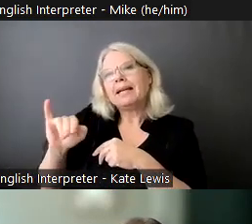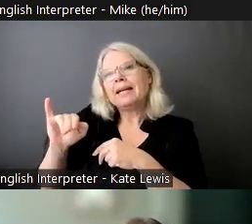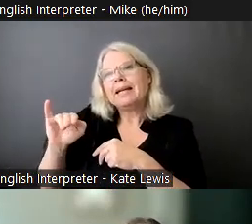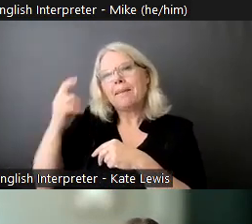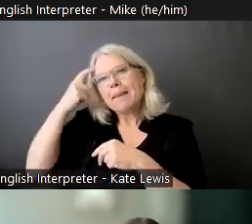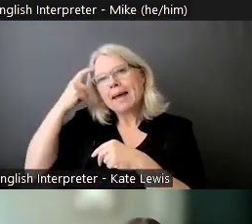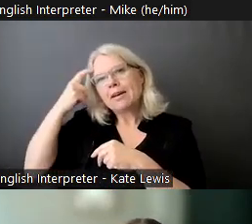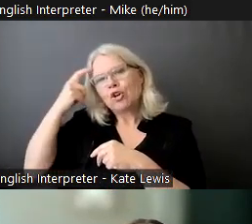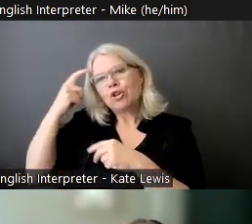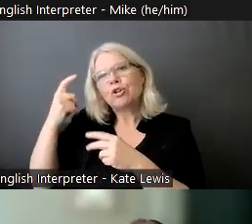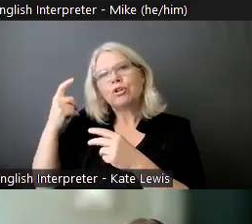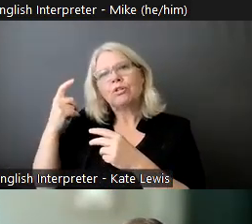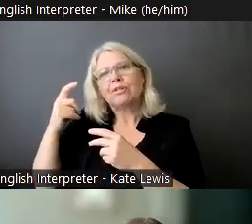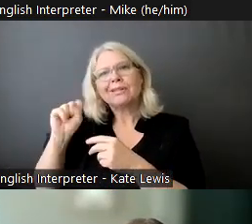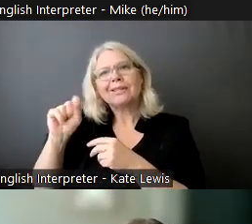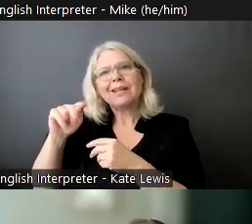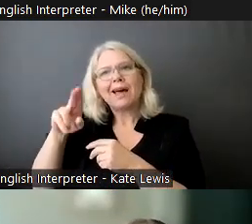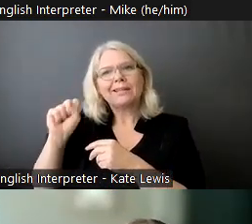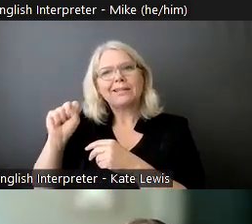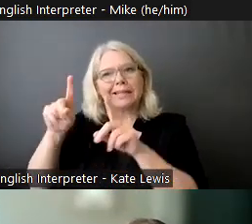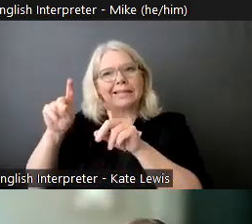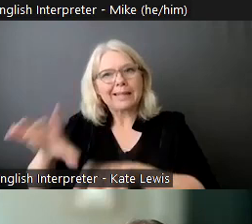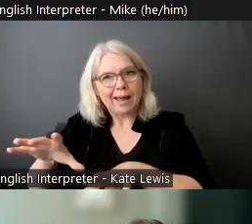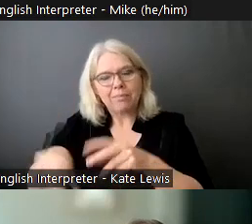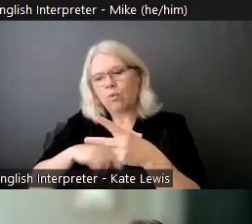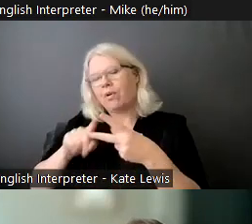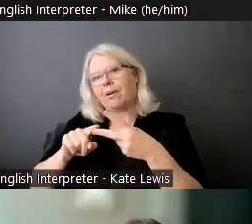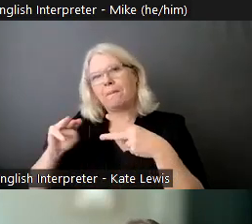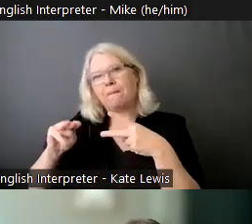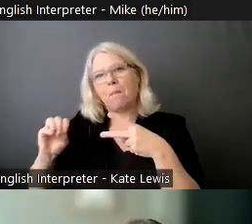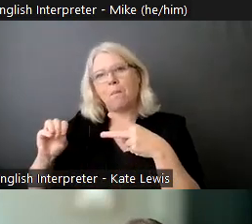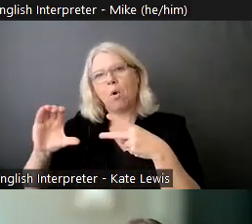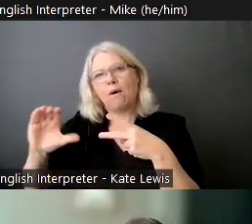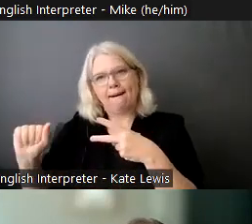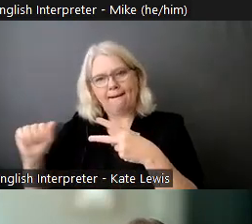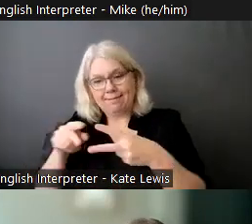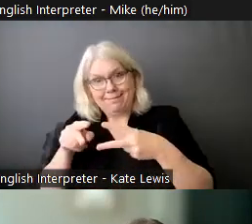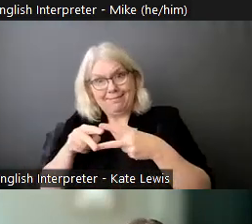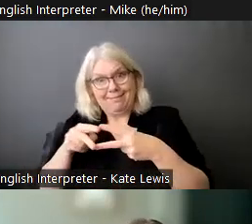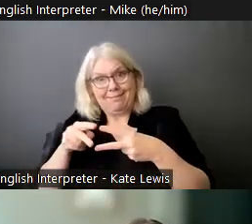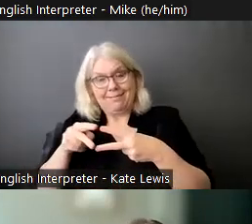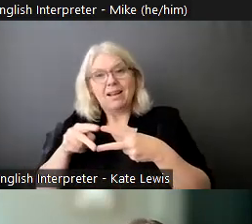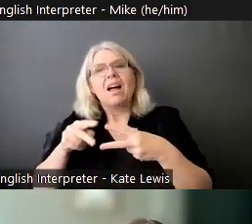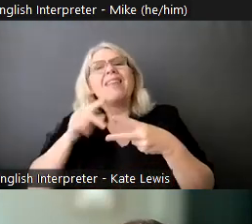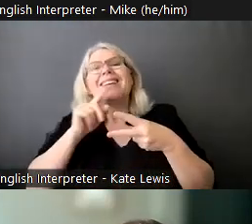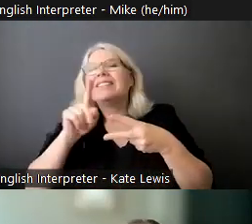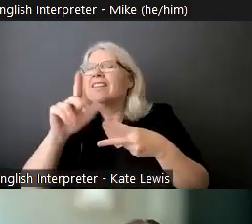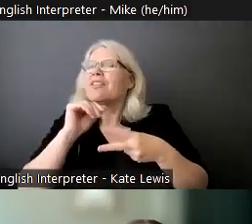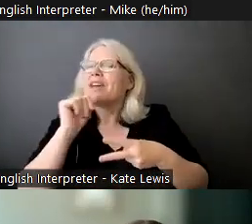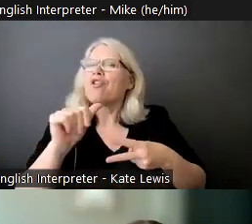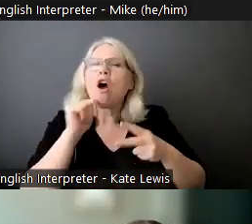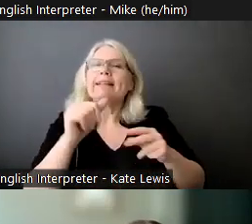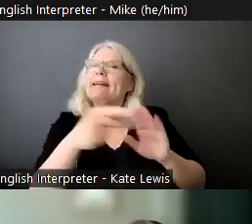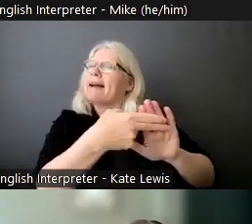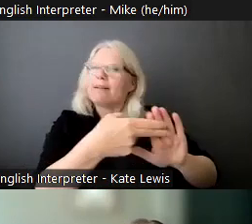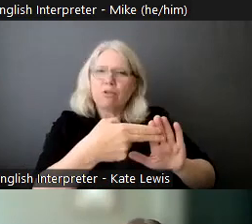are screening tools. They are screening tools for memory impairment, for cognitive impairment. They're not